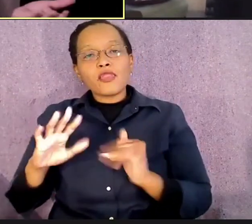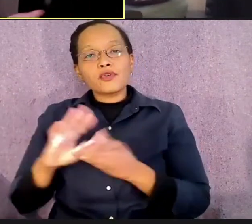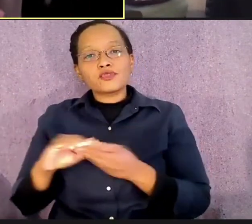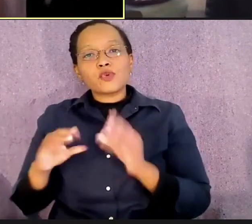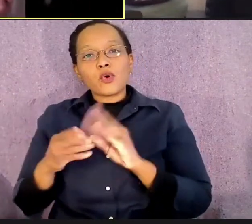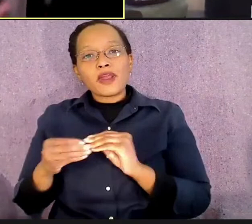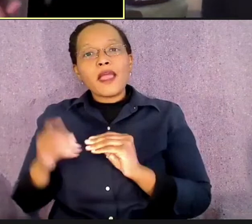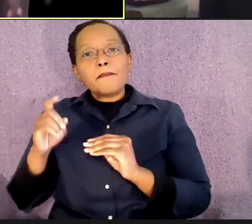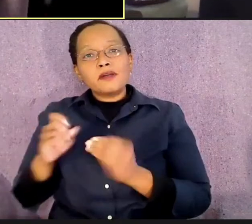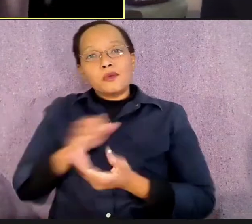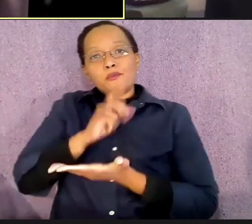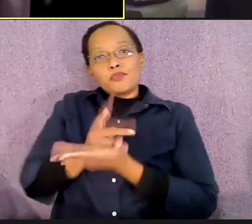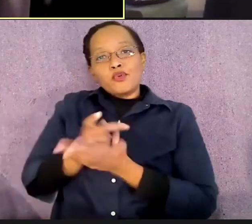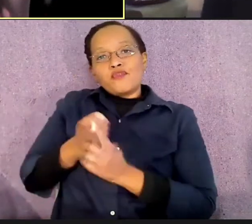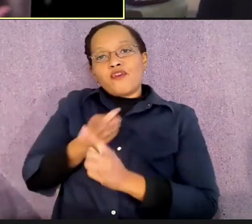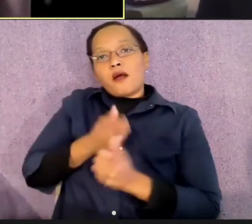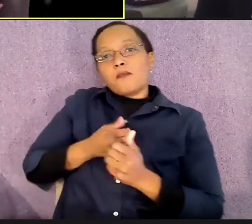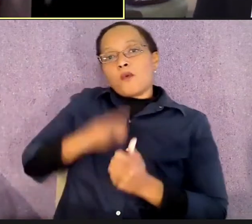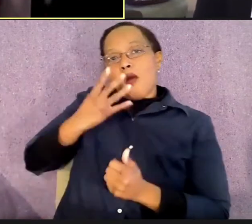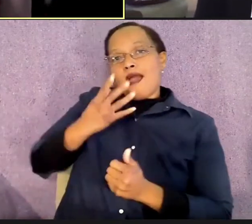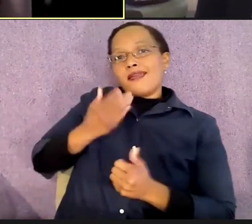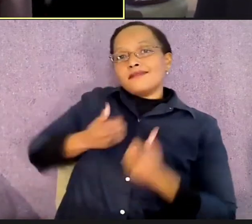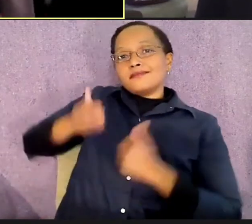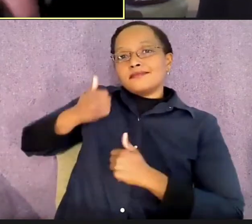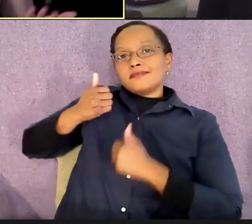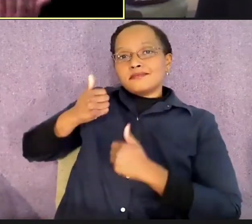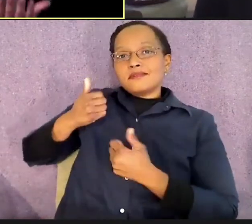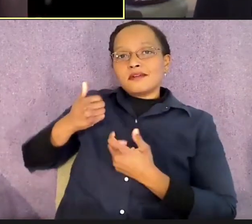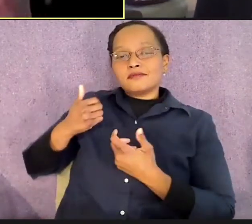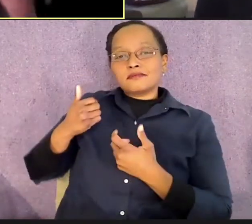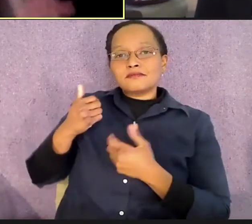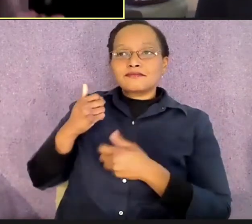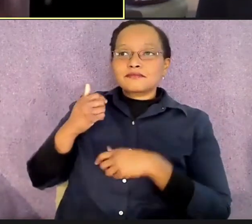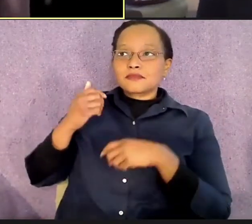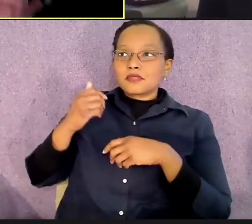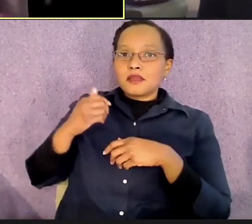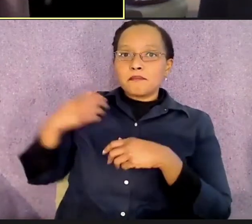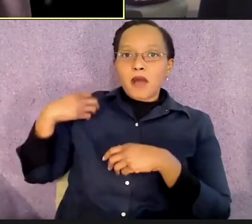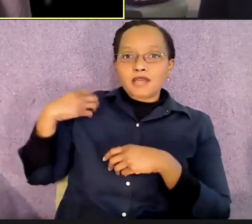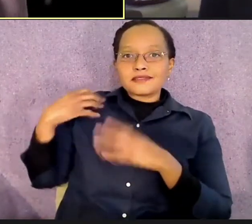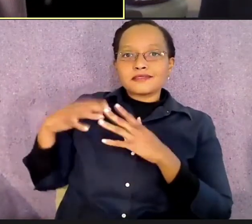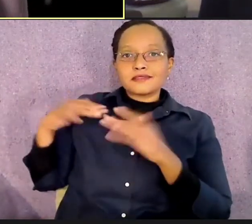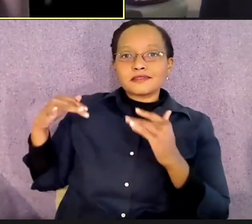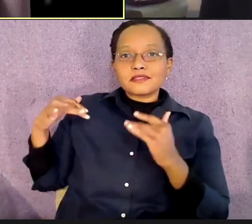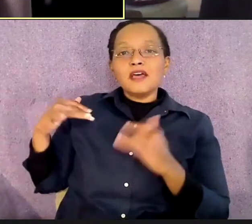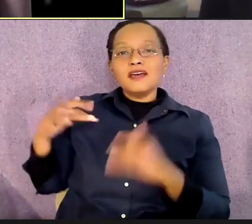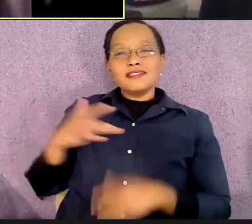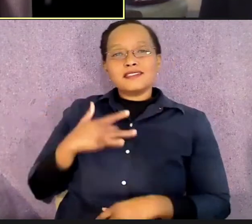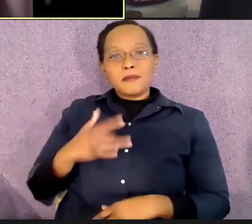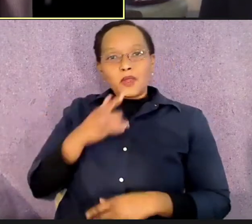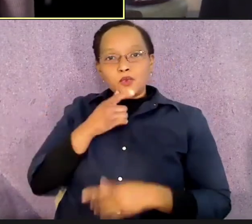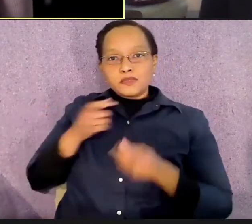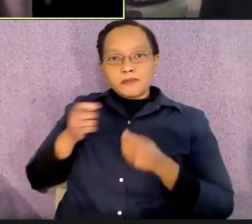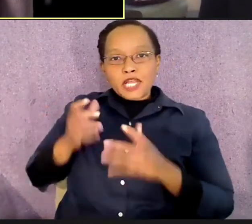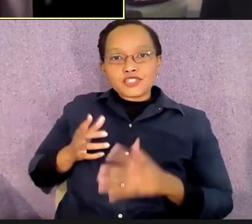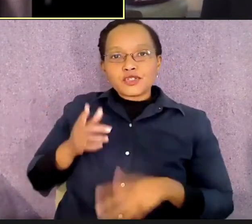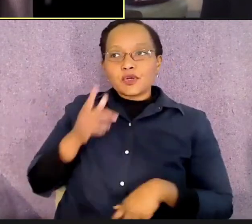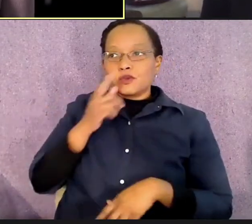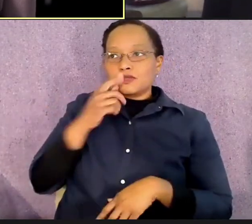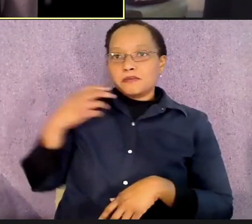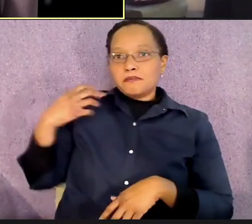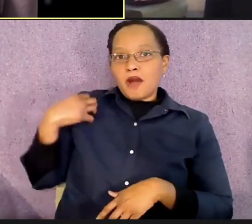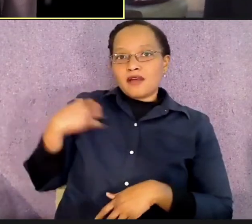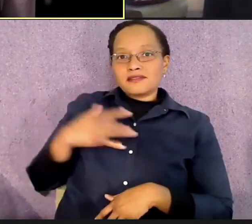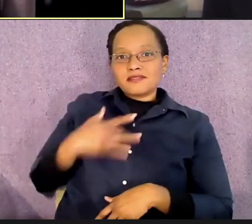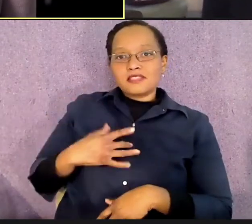who are usually in charge, like news editors, publishers, like managers, they're still typically like white, and more often than not, they're probably like white males. And